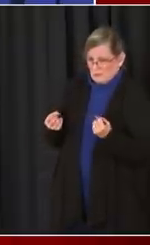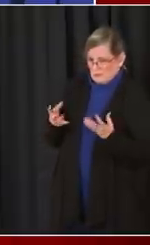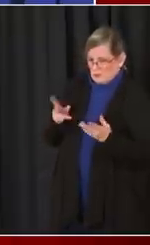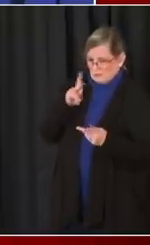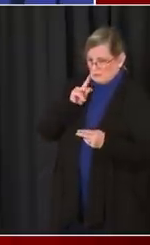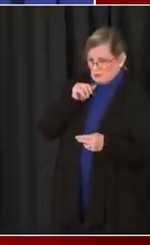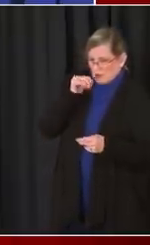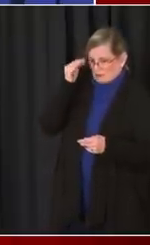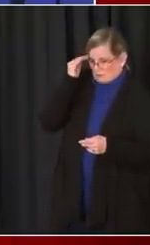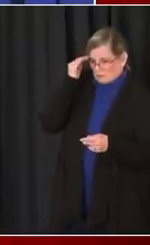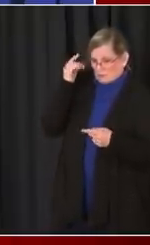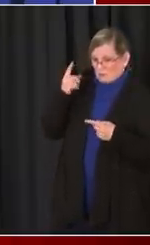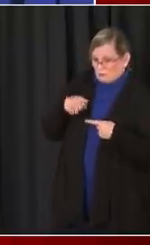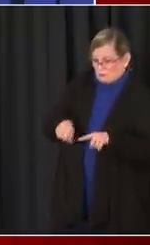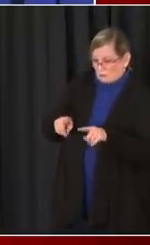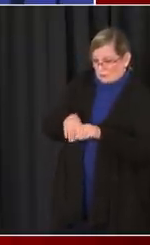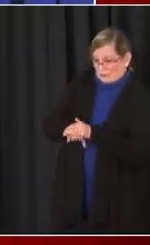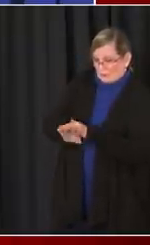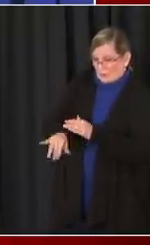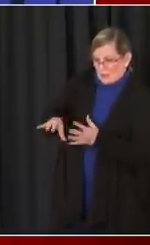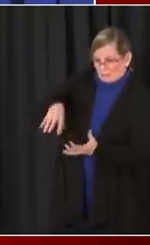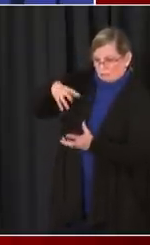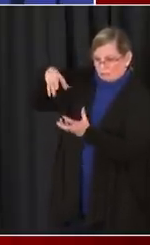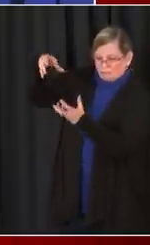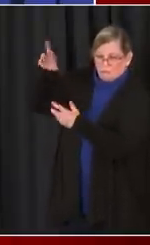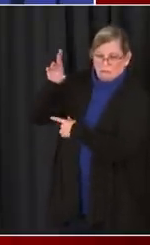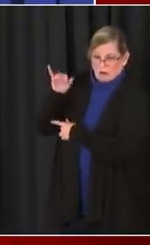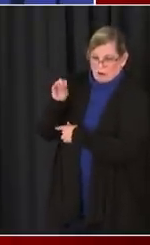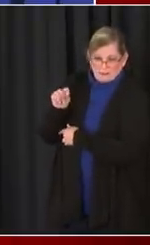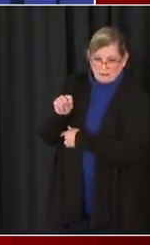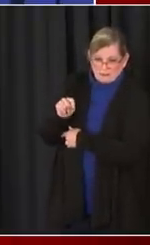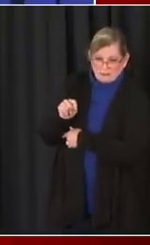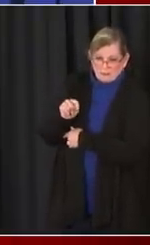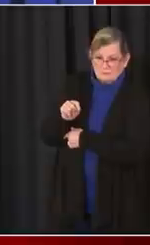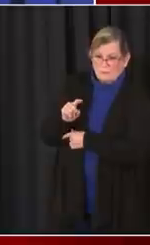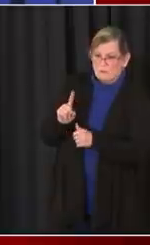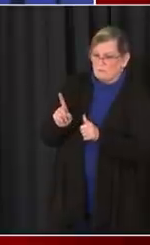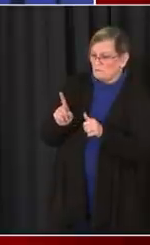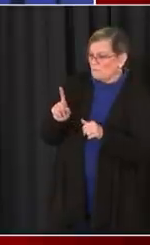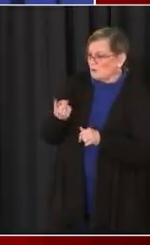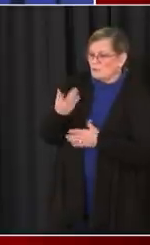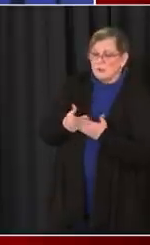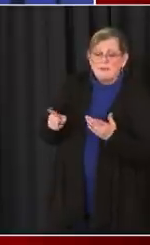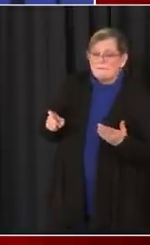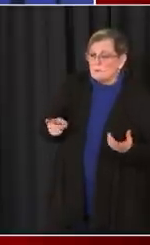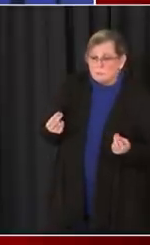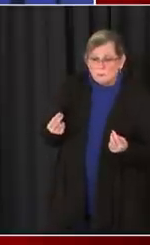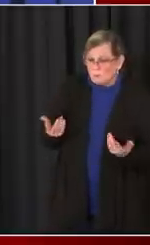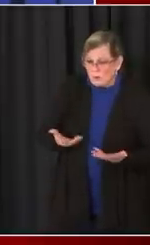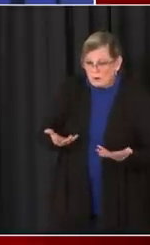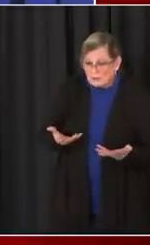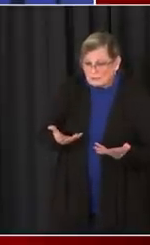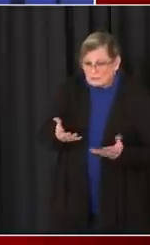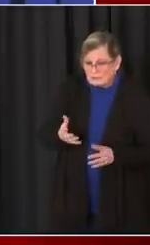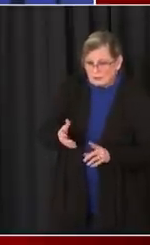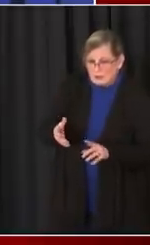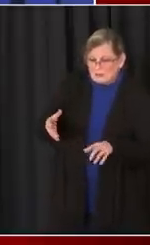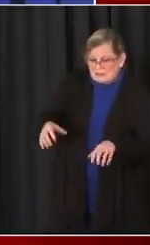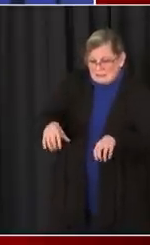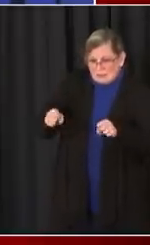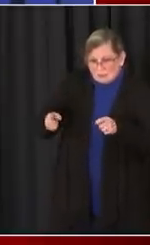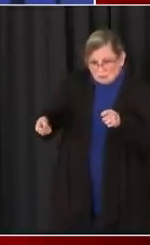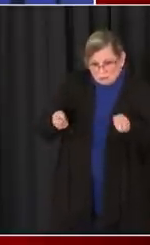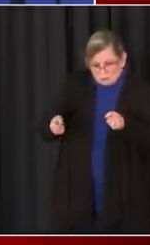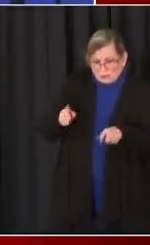room have been in the midst of a riot or an insurgence like that. And the first thing that you have to do is to regain control. You have